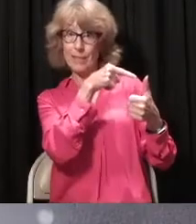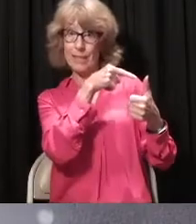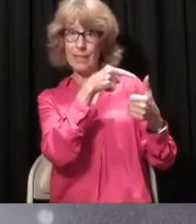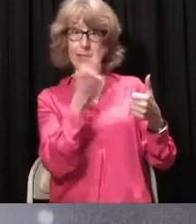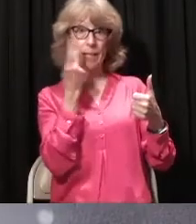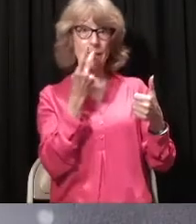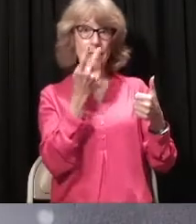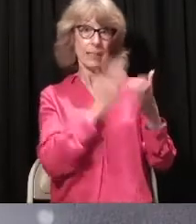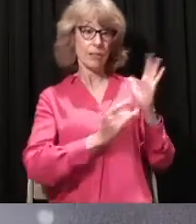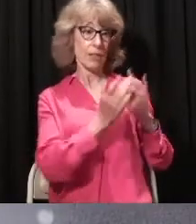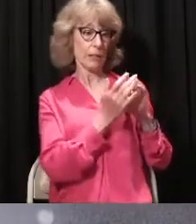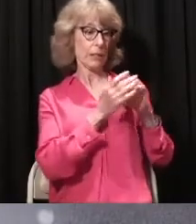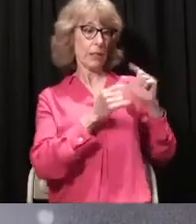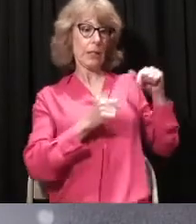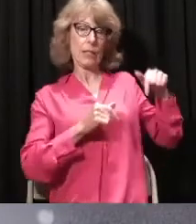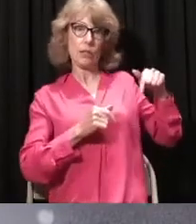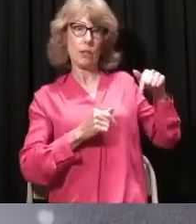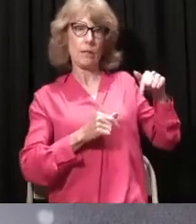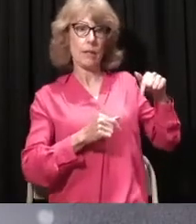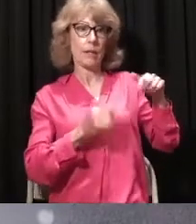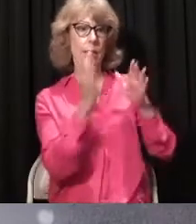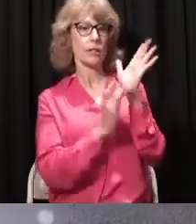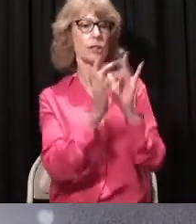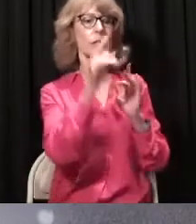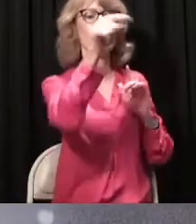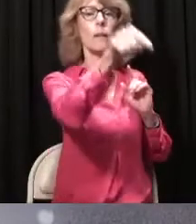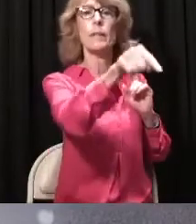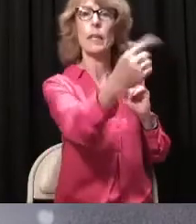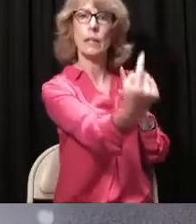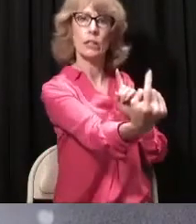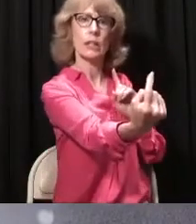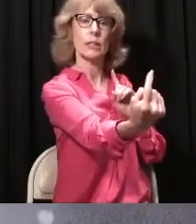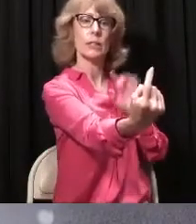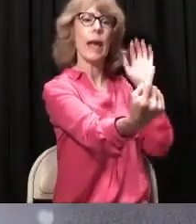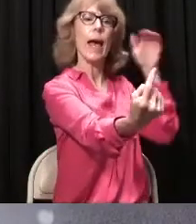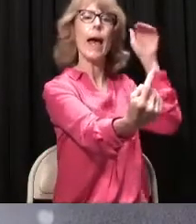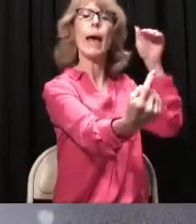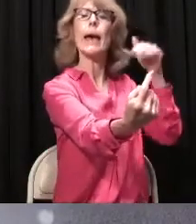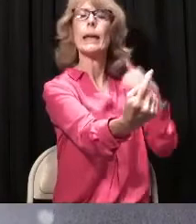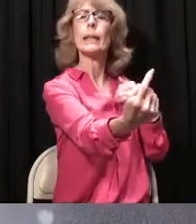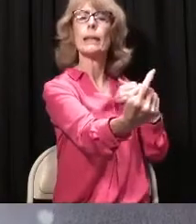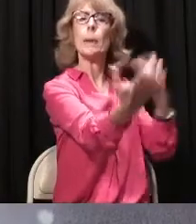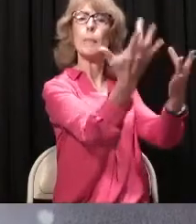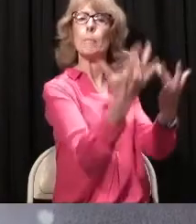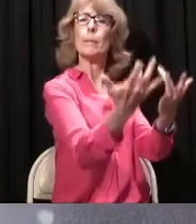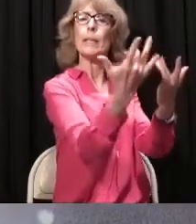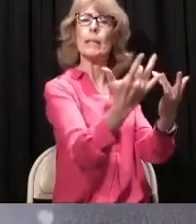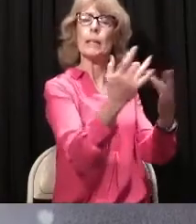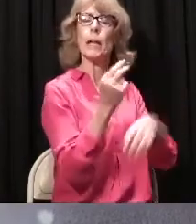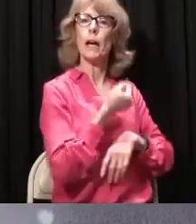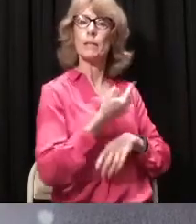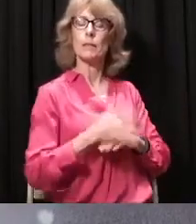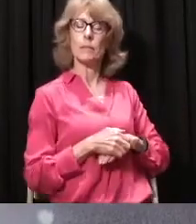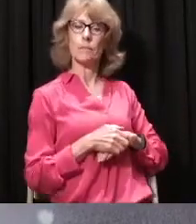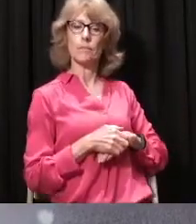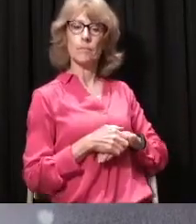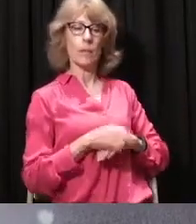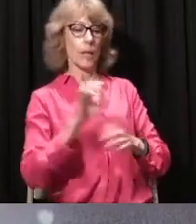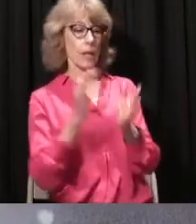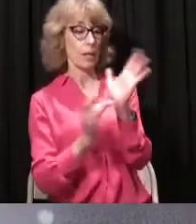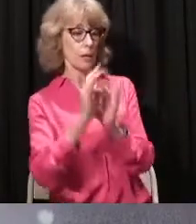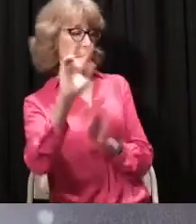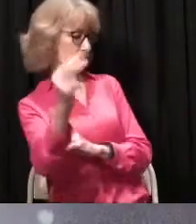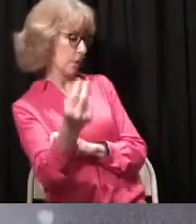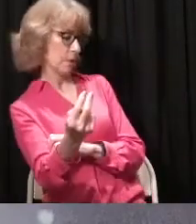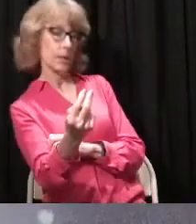stood at a distance, and they called out in a loud voice, Jesus, Master, have pity on us. When he saw them, he said, go,